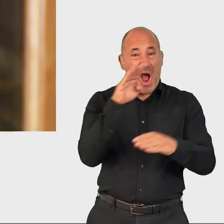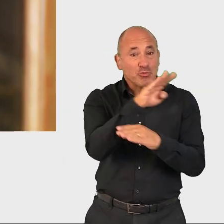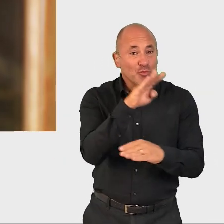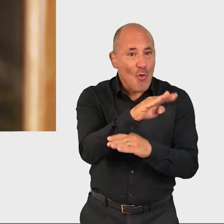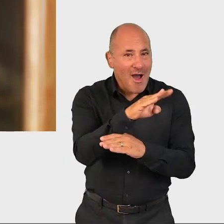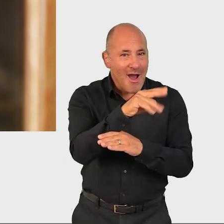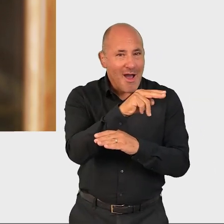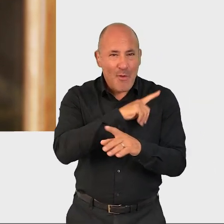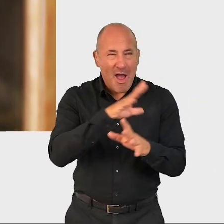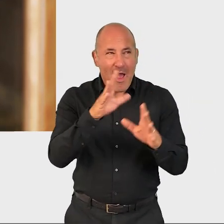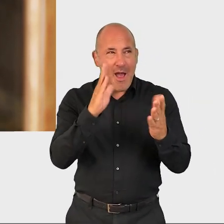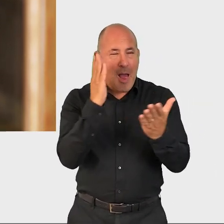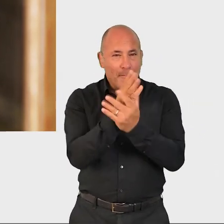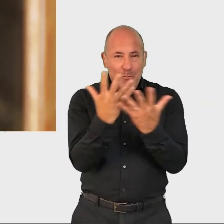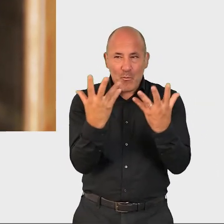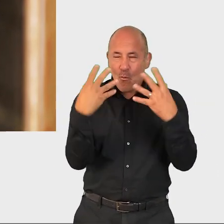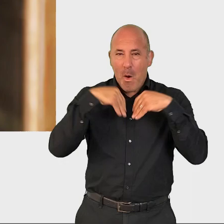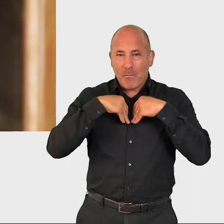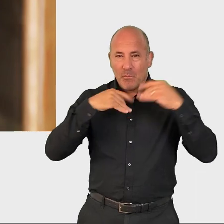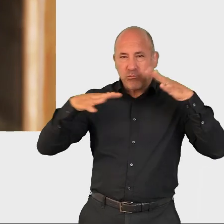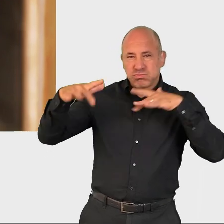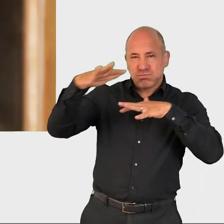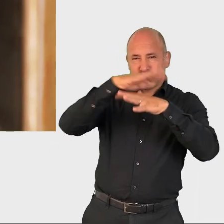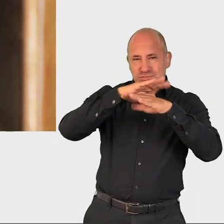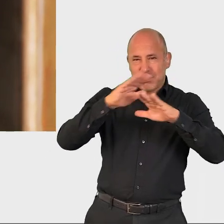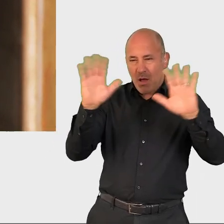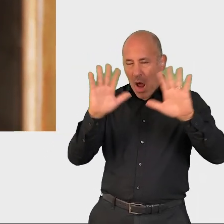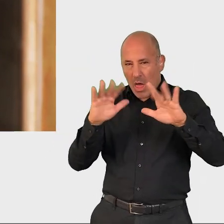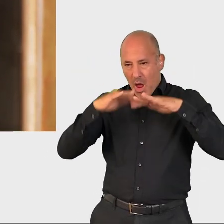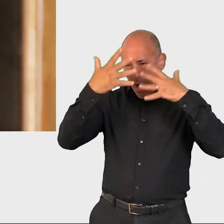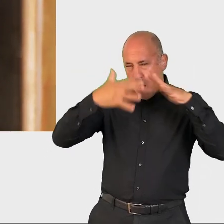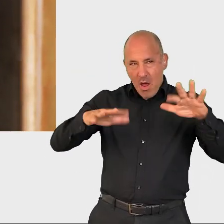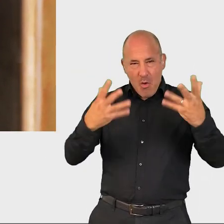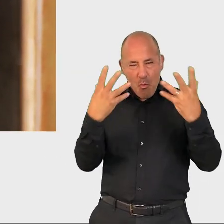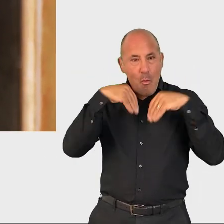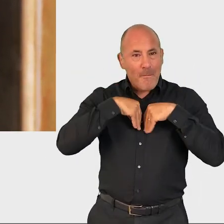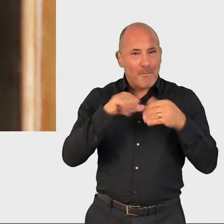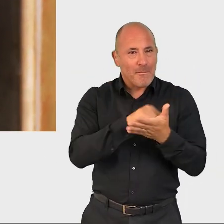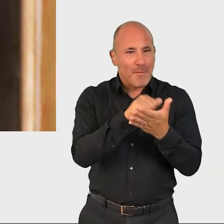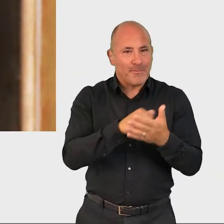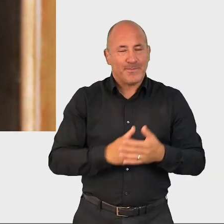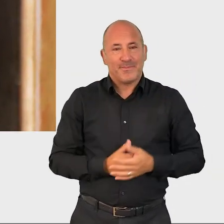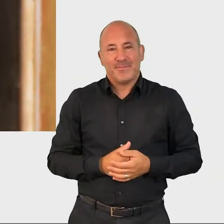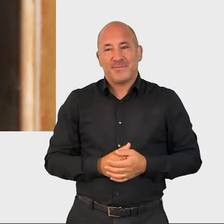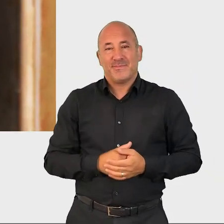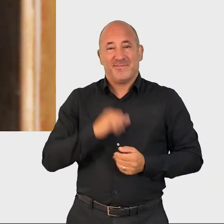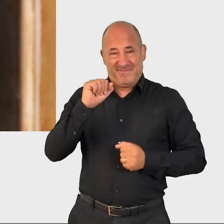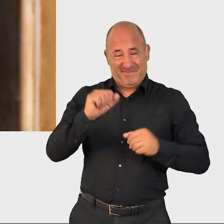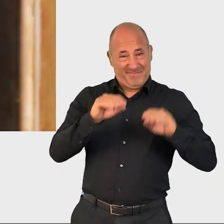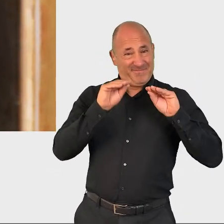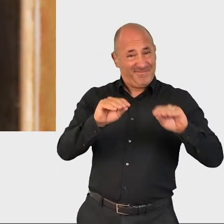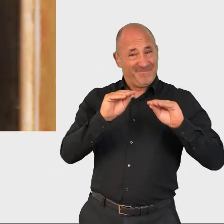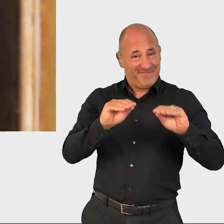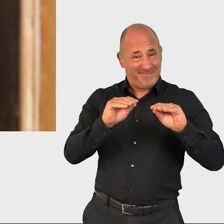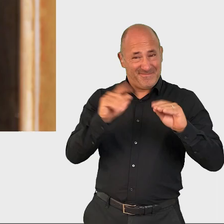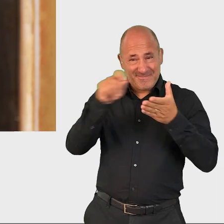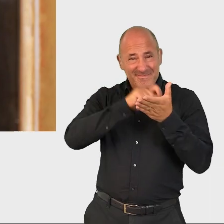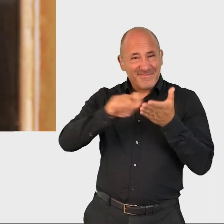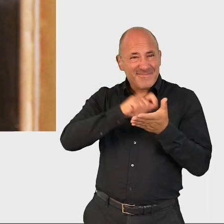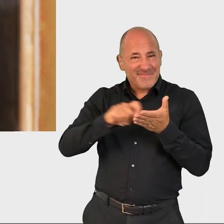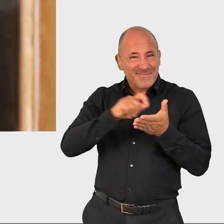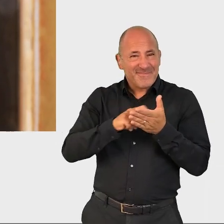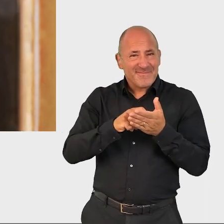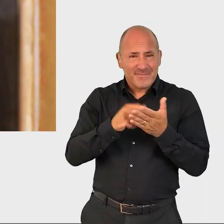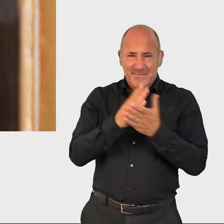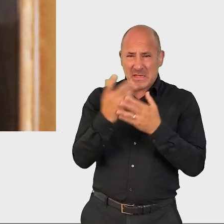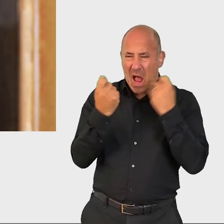outdoors to truly capture the atmosphere, colours and topography of a location. Through his teaching role and his